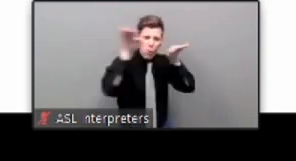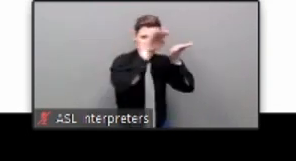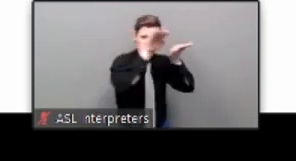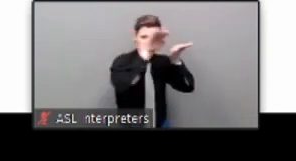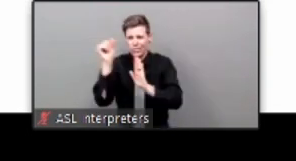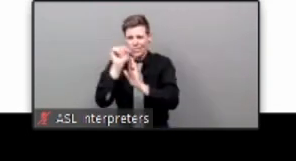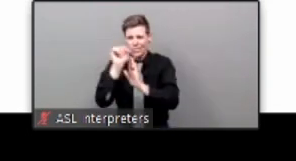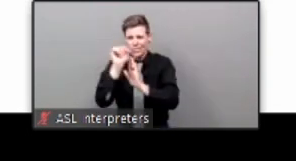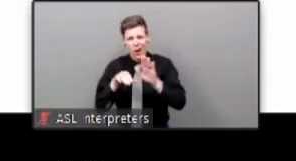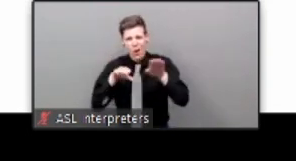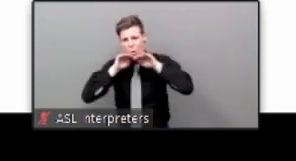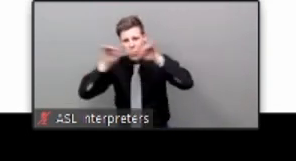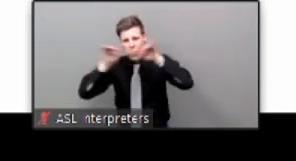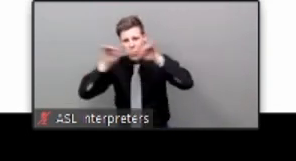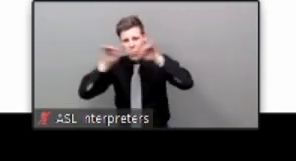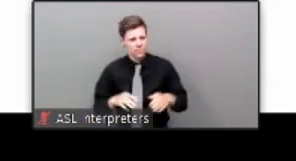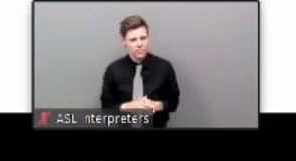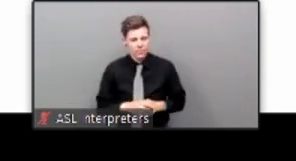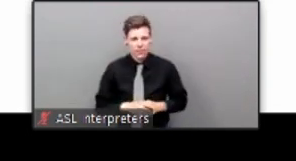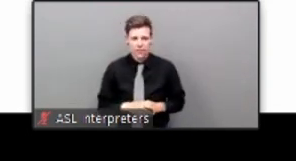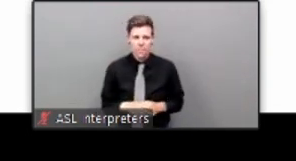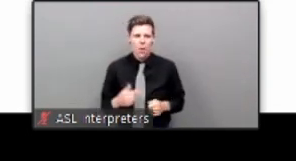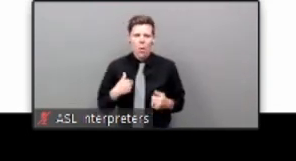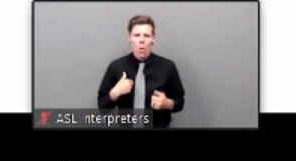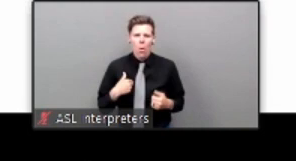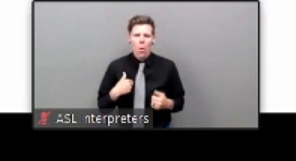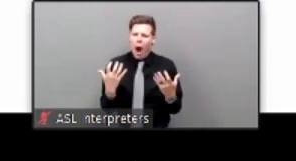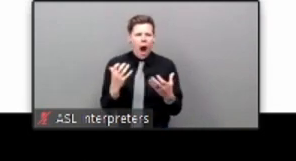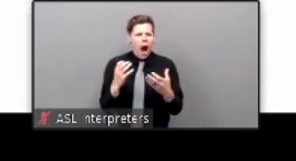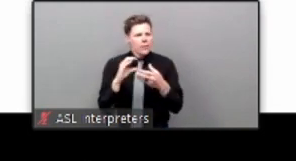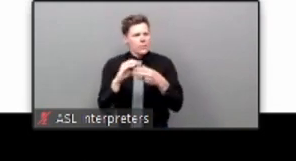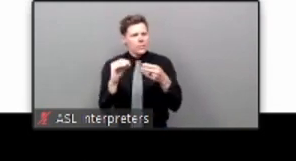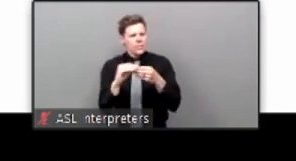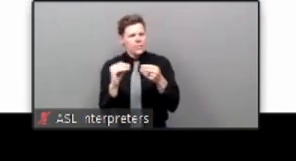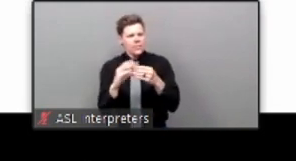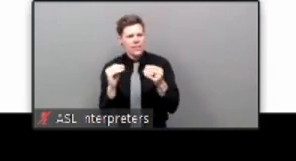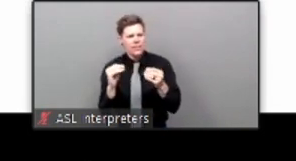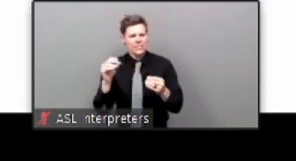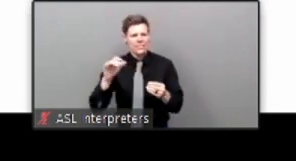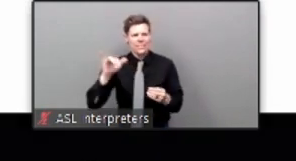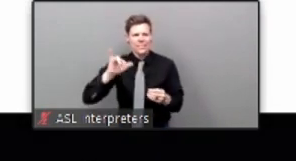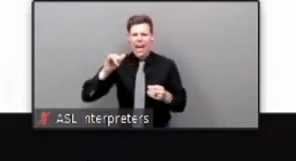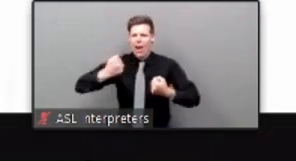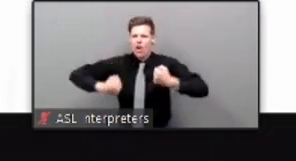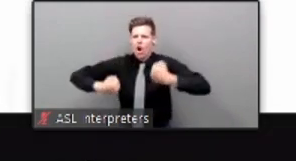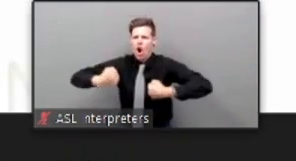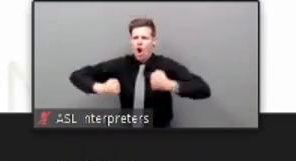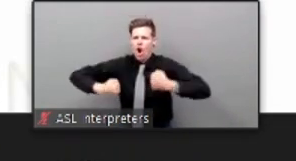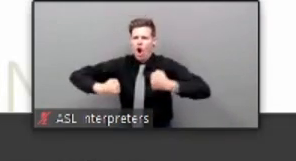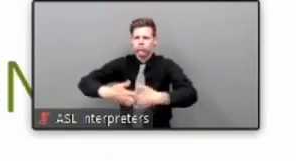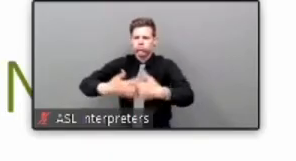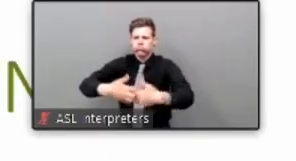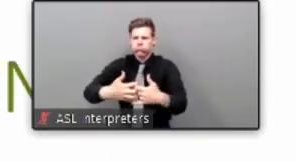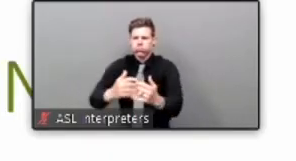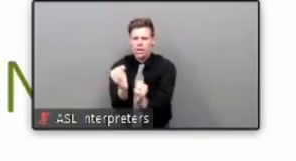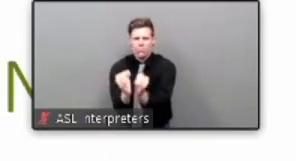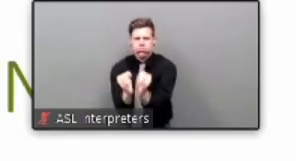engine probably, so don't bother putting that in the Facebook chat. Okay, next slide.